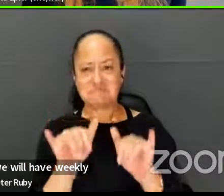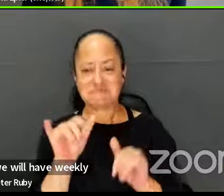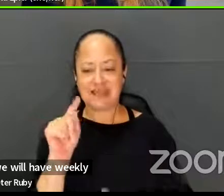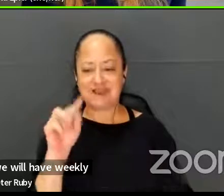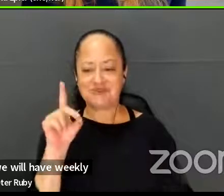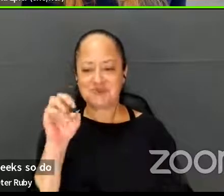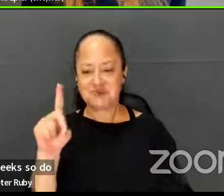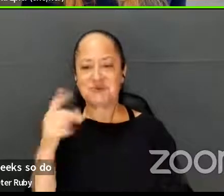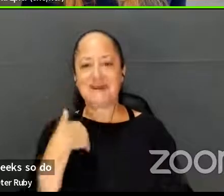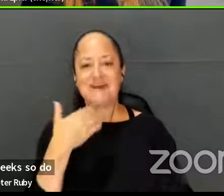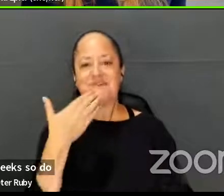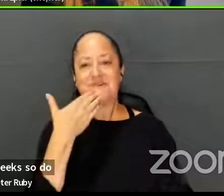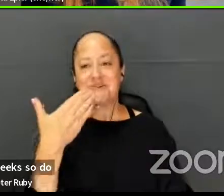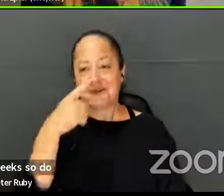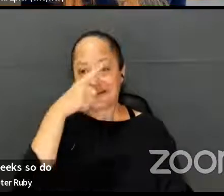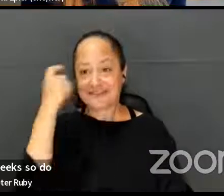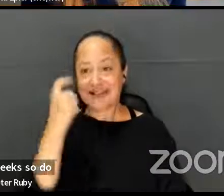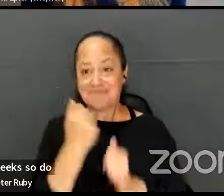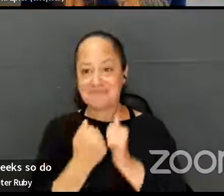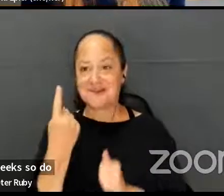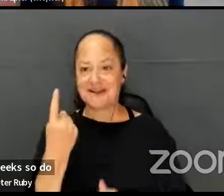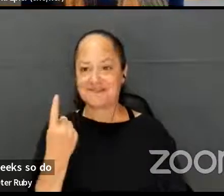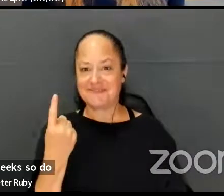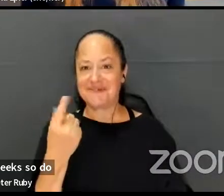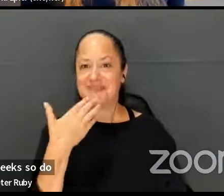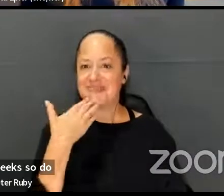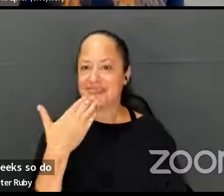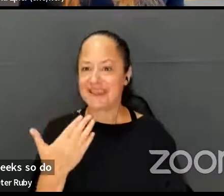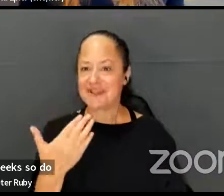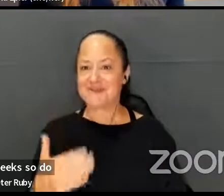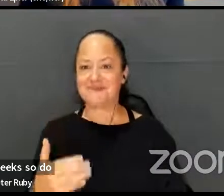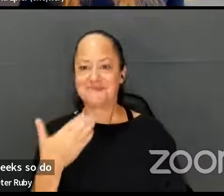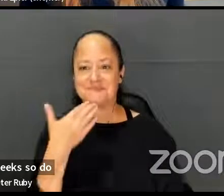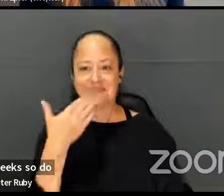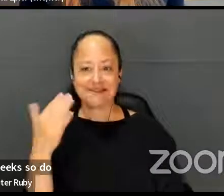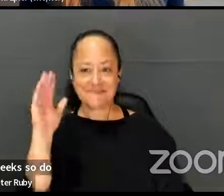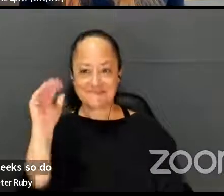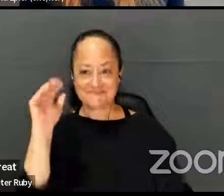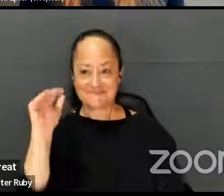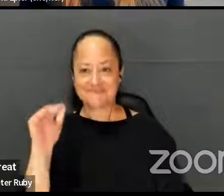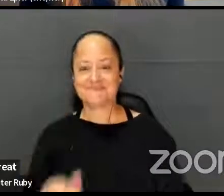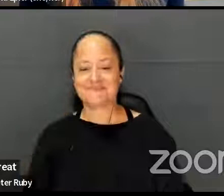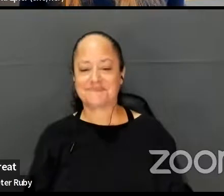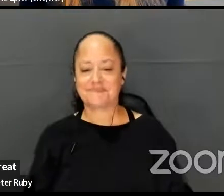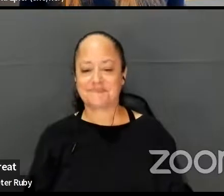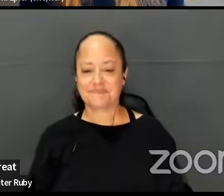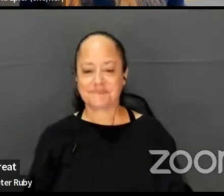everybody. Thank you. Thank you. Bye. Thank you. Bye.